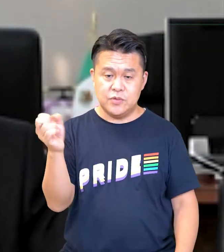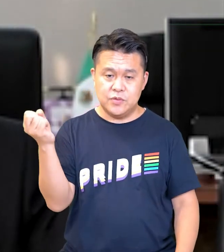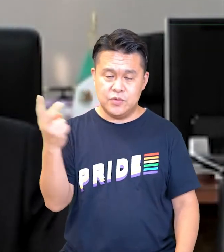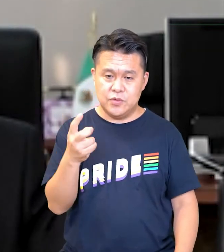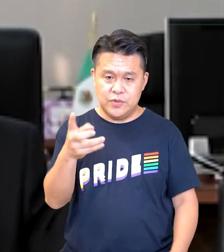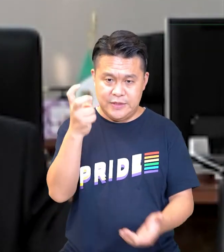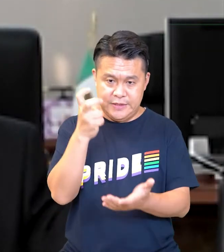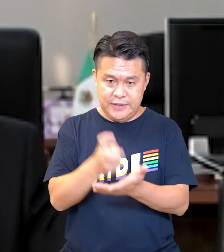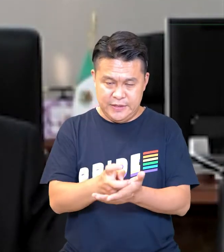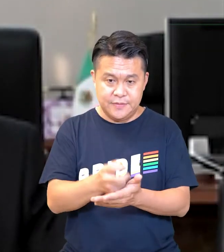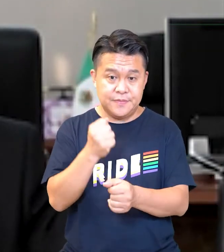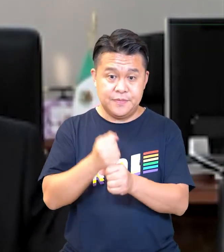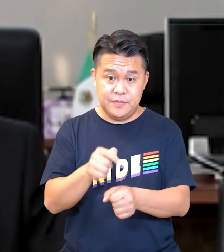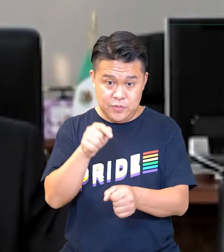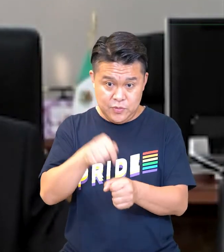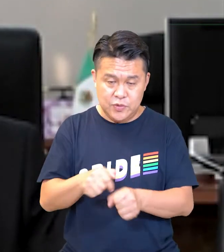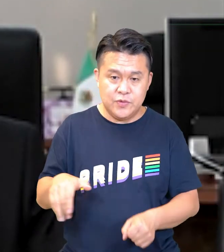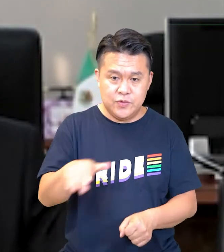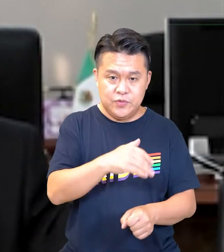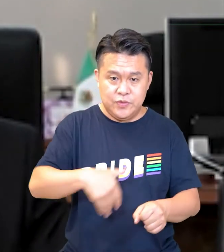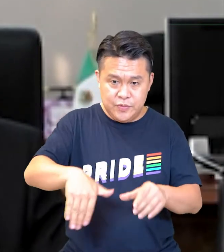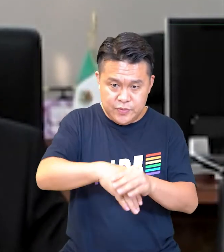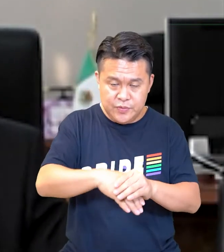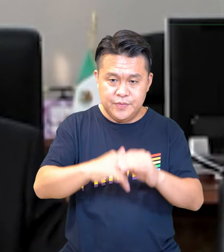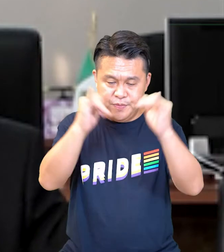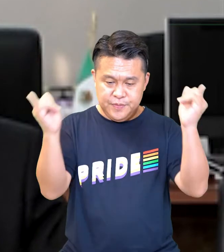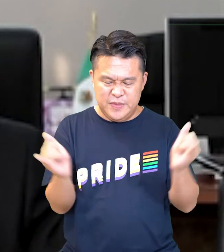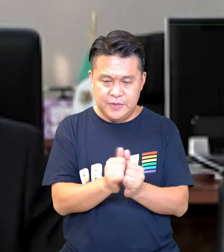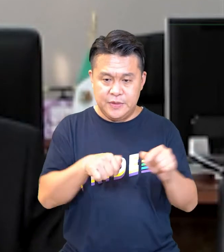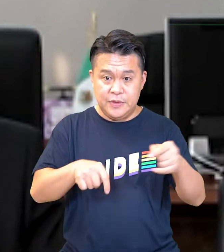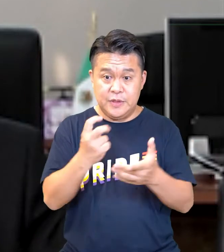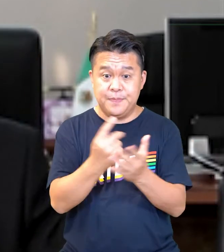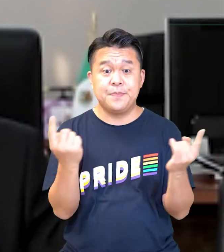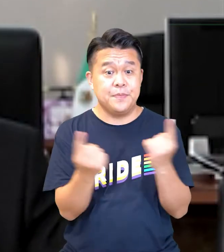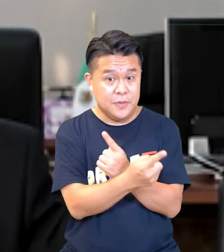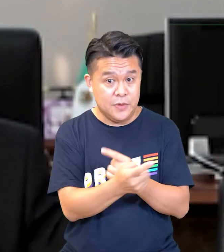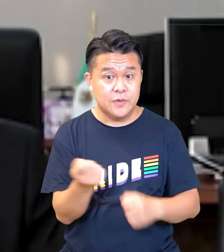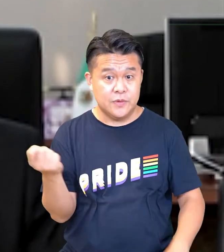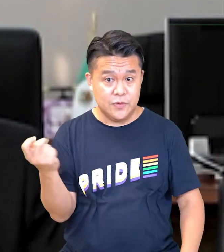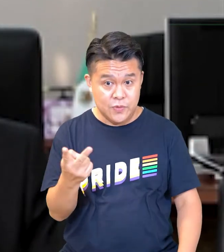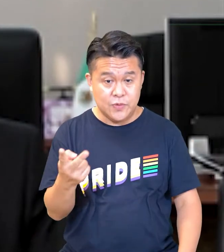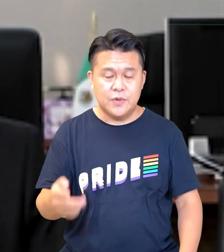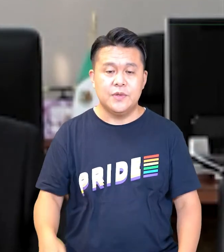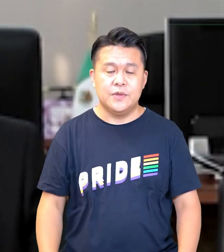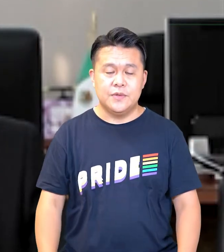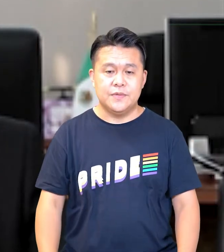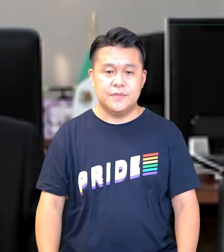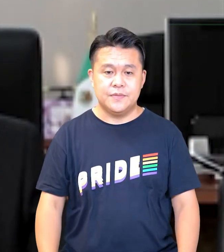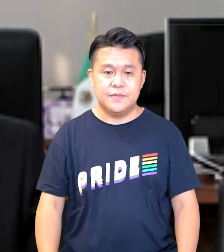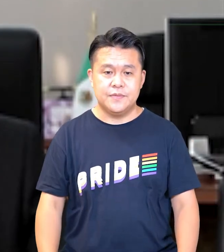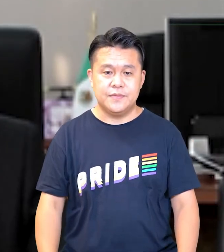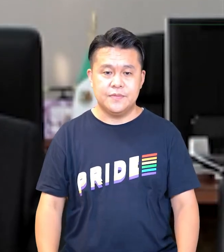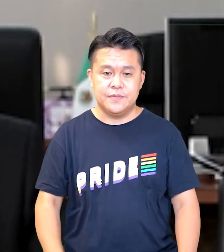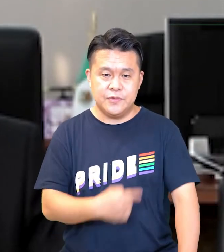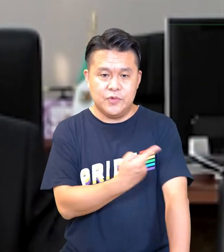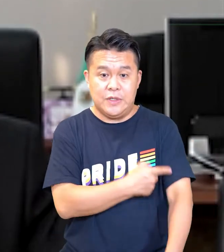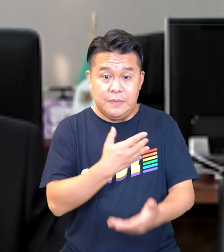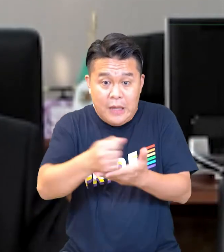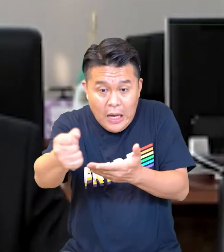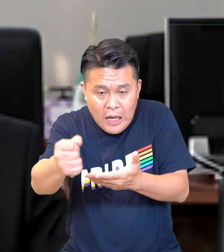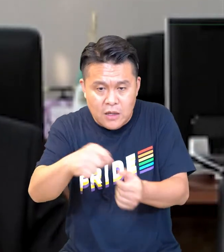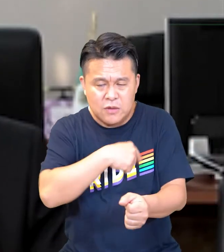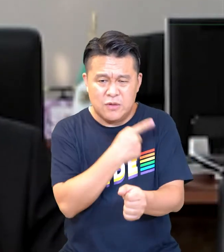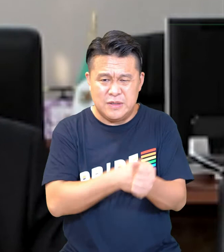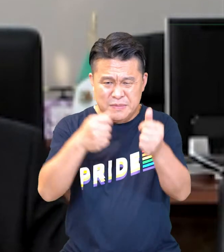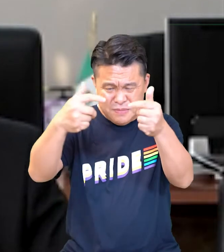policies to make the respect for diversity an established principle, seeking to seize the